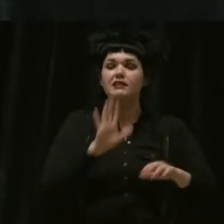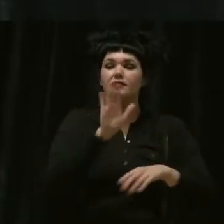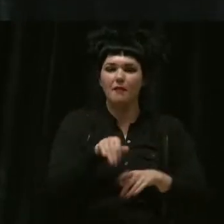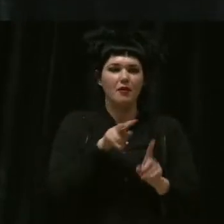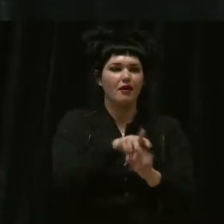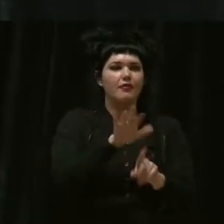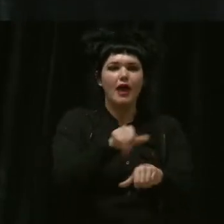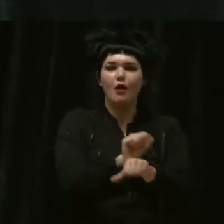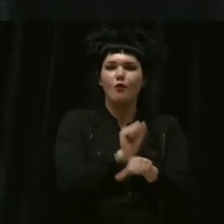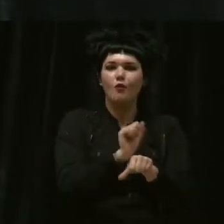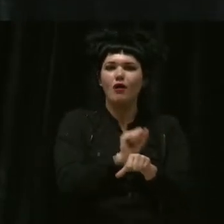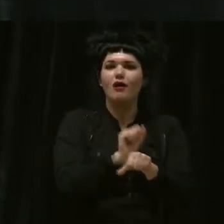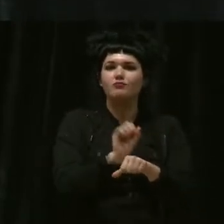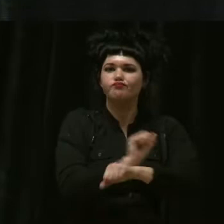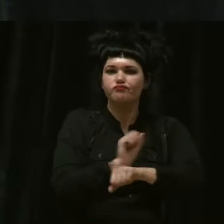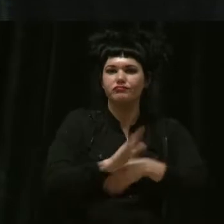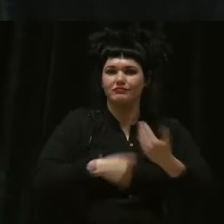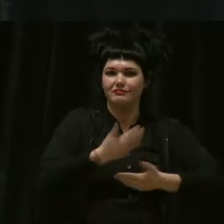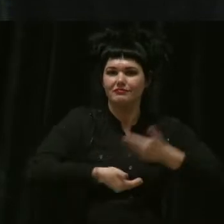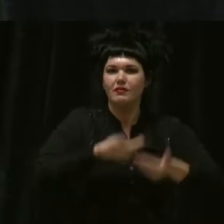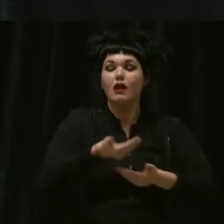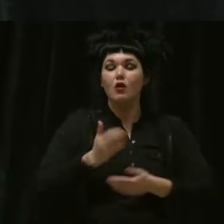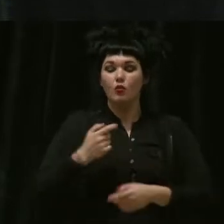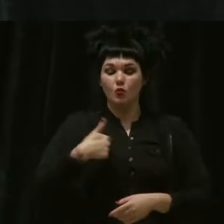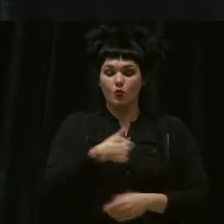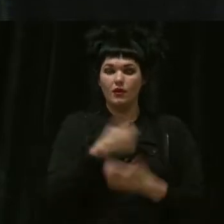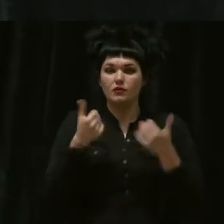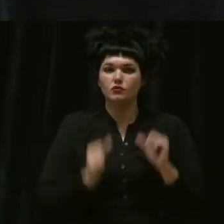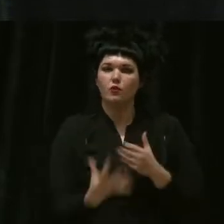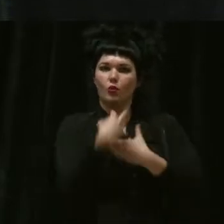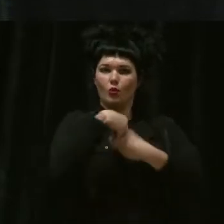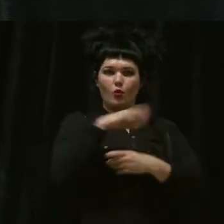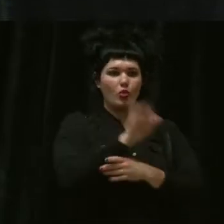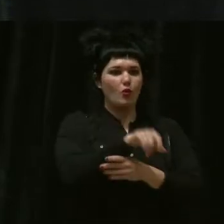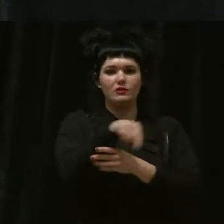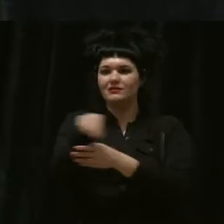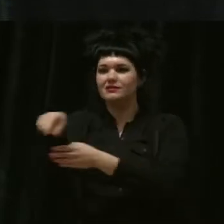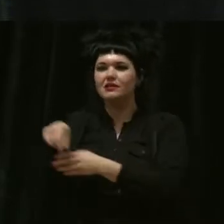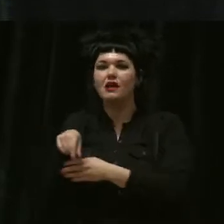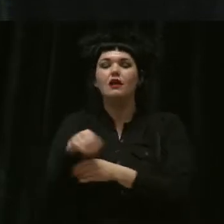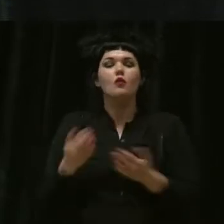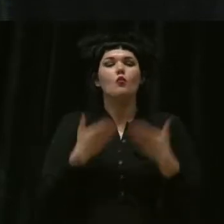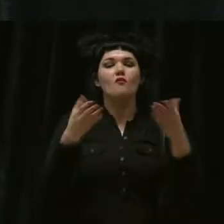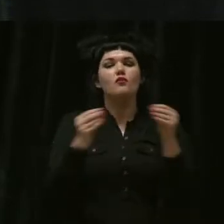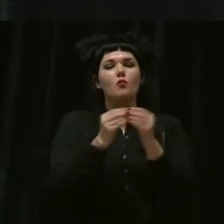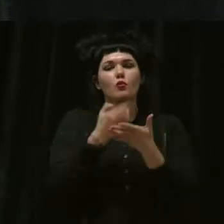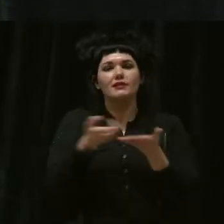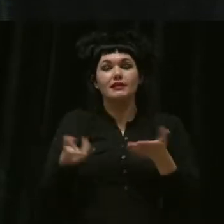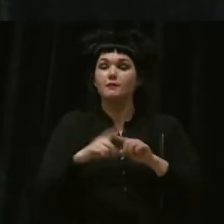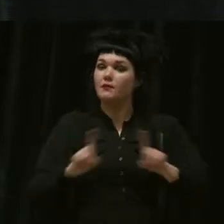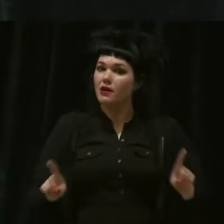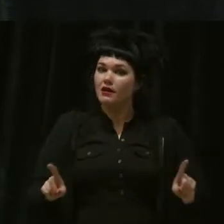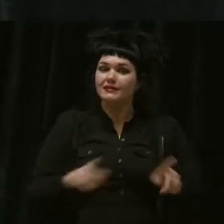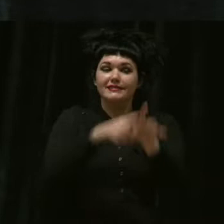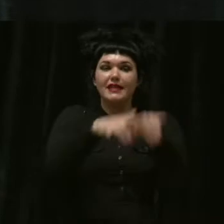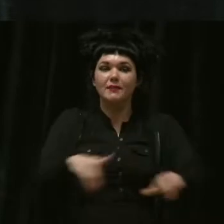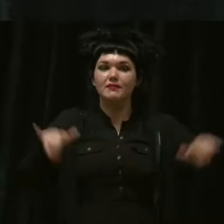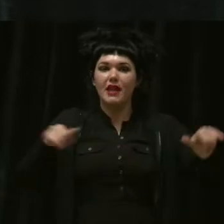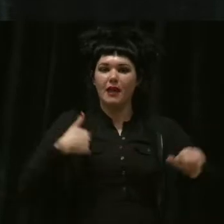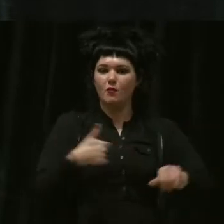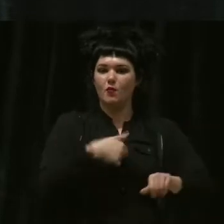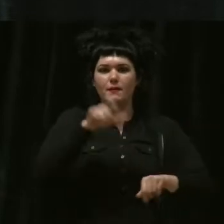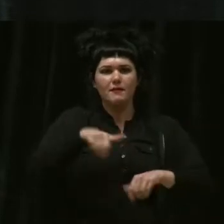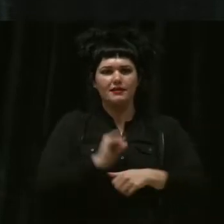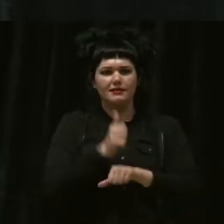work. The plan attempts to include those units and provide more resources. But at the same point in time, we have to create new